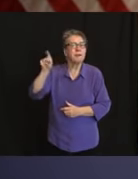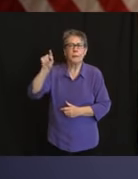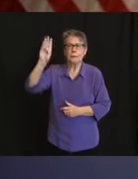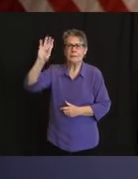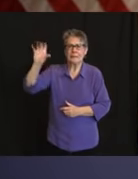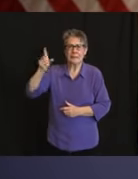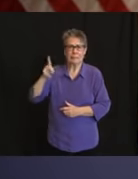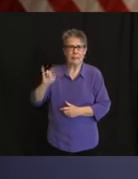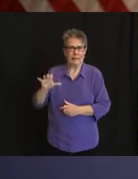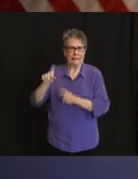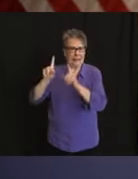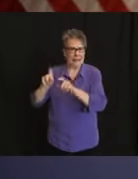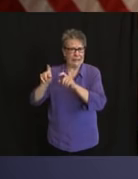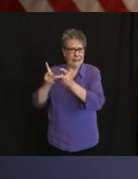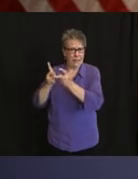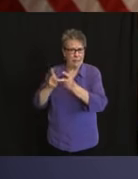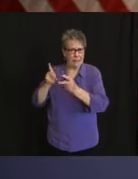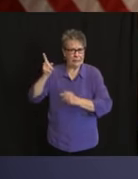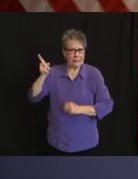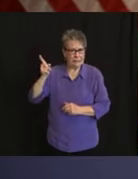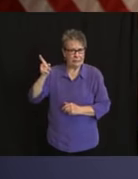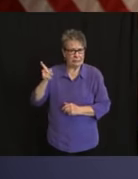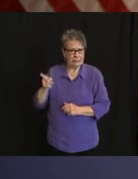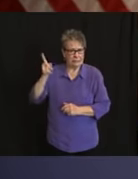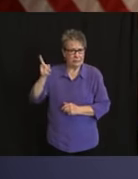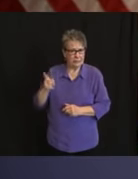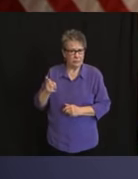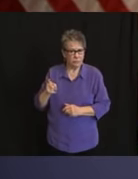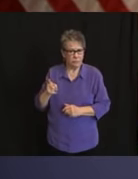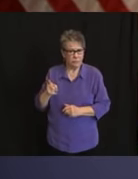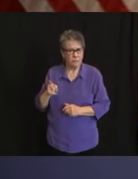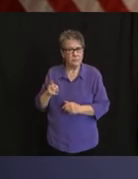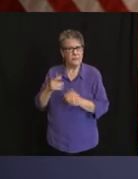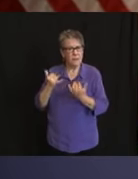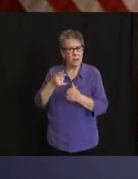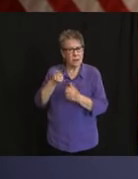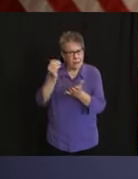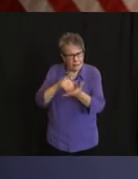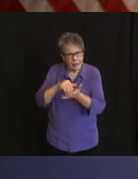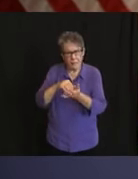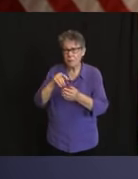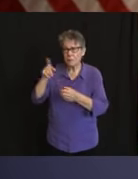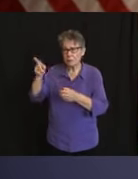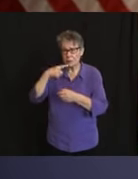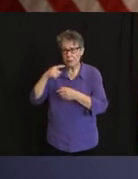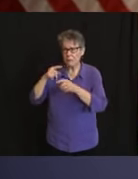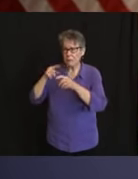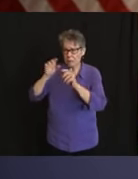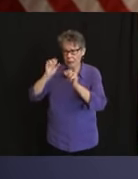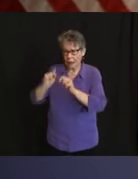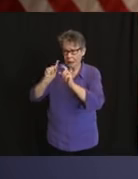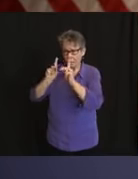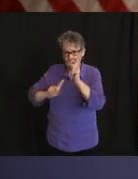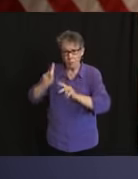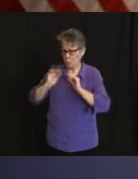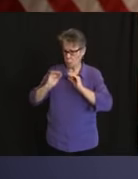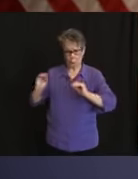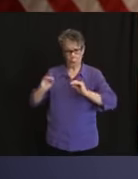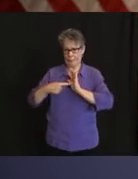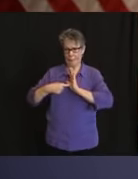people, but is that the plan? Do you feel that's important? It was interesting you mentioned for the first time yesterday, I